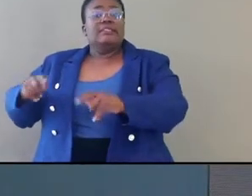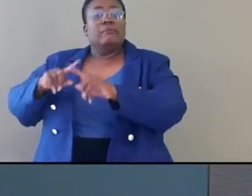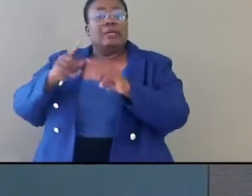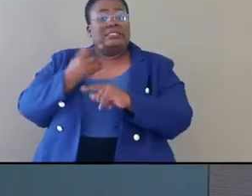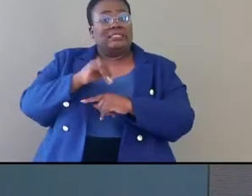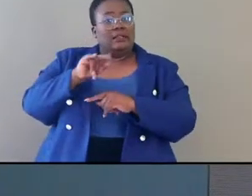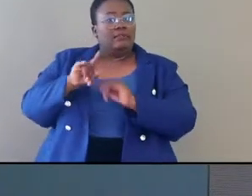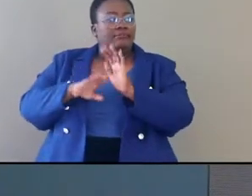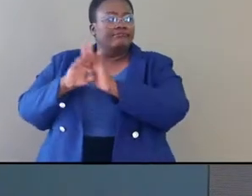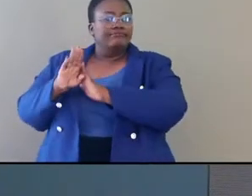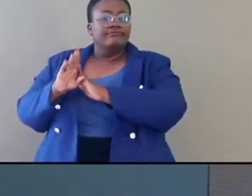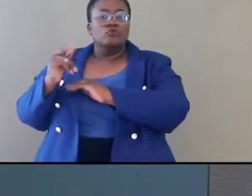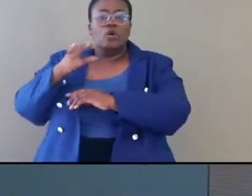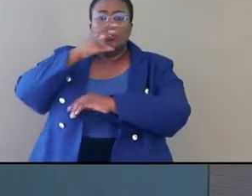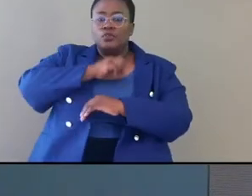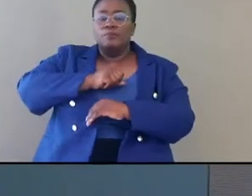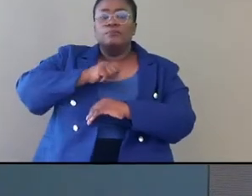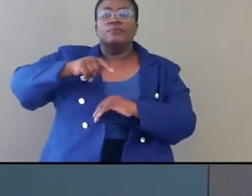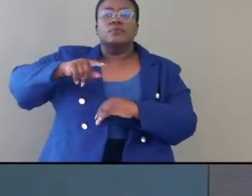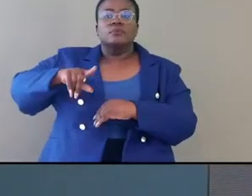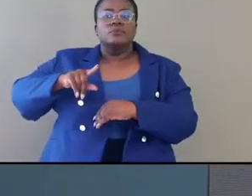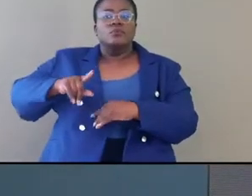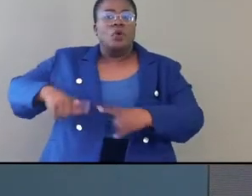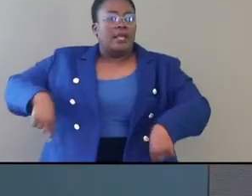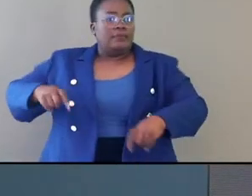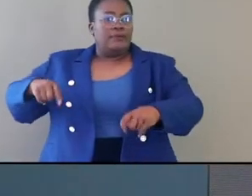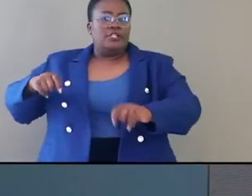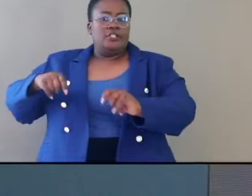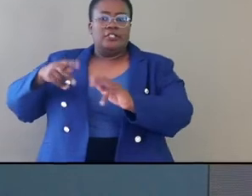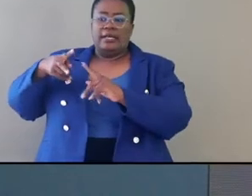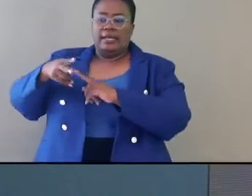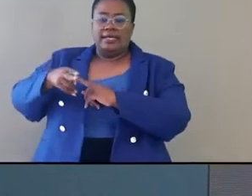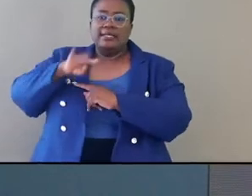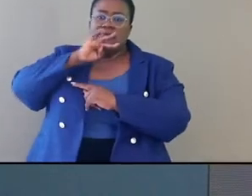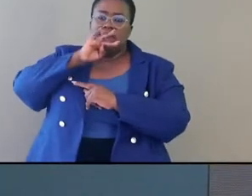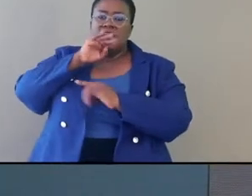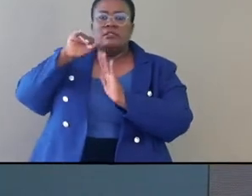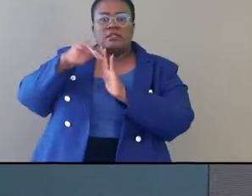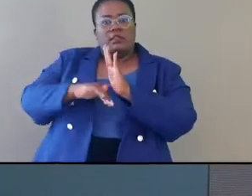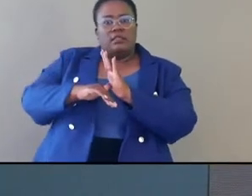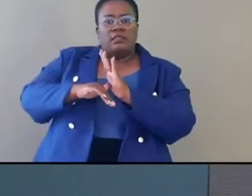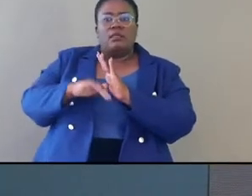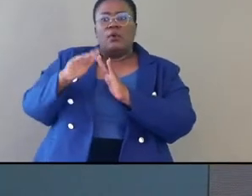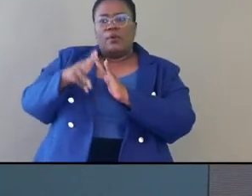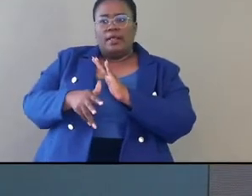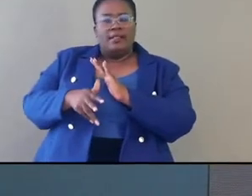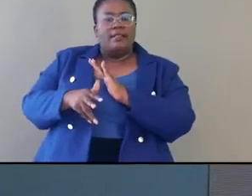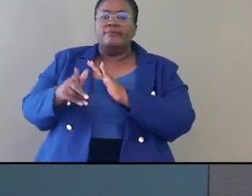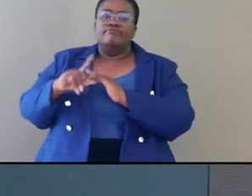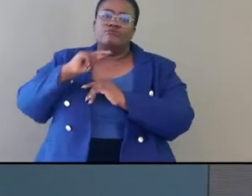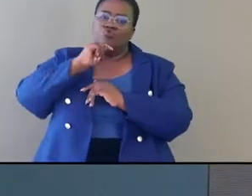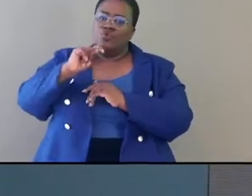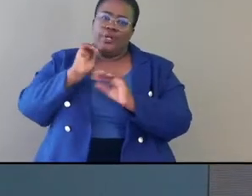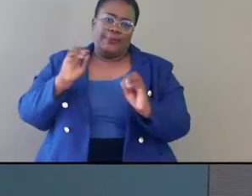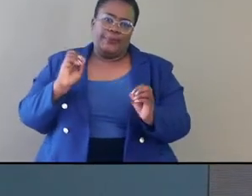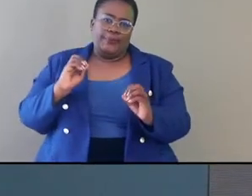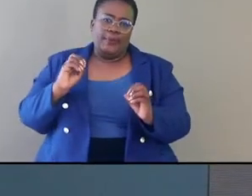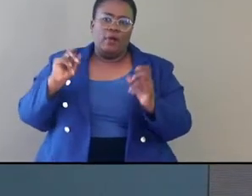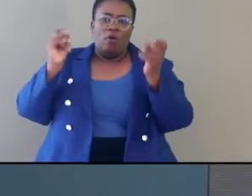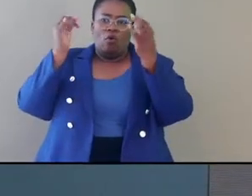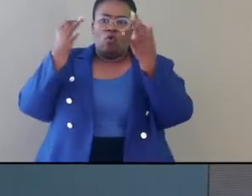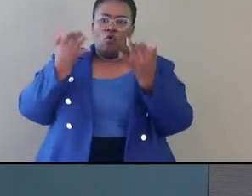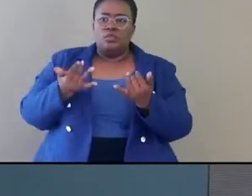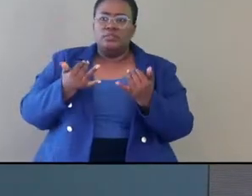the assumption that cutting expenditure will lead to a lower debt to GDP ratio is actually flawed and that the costs are being